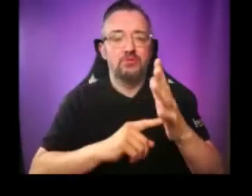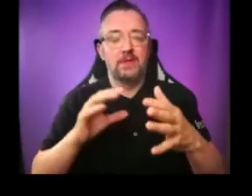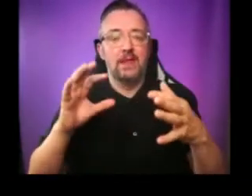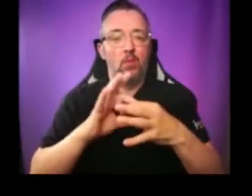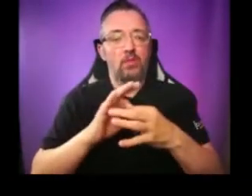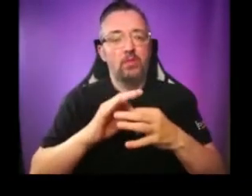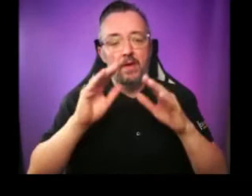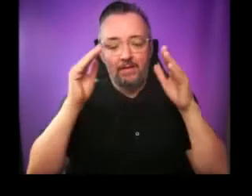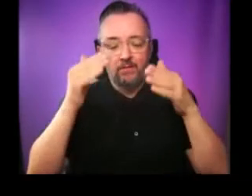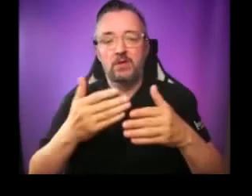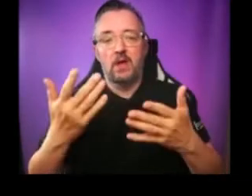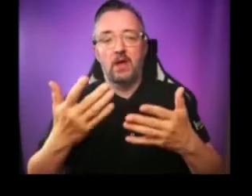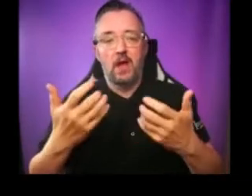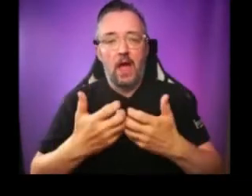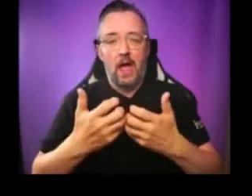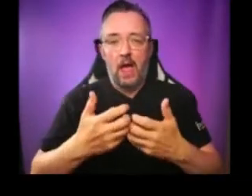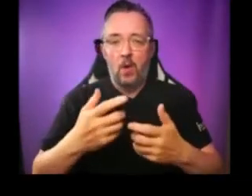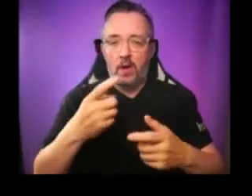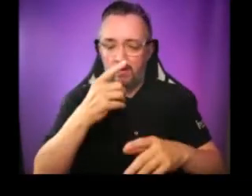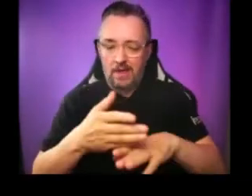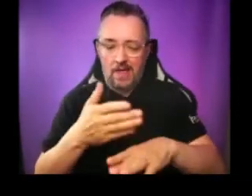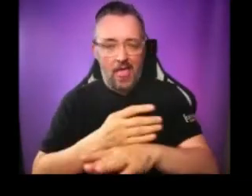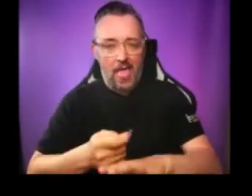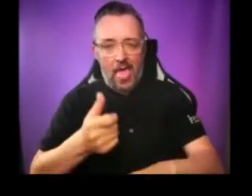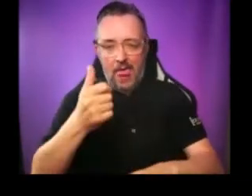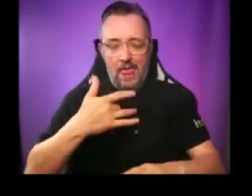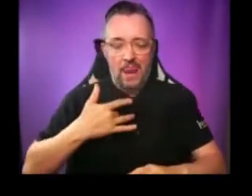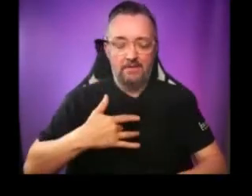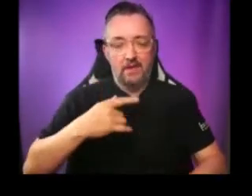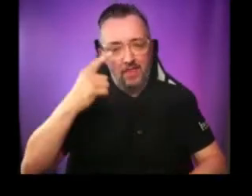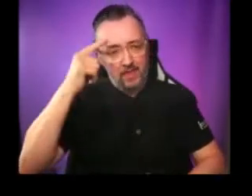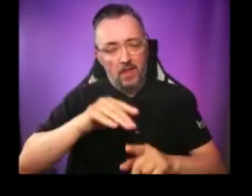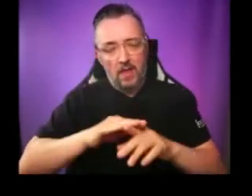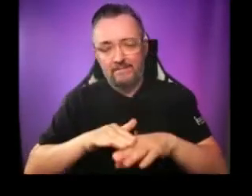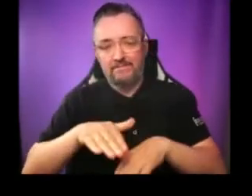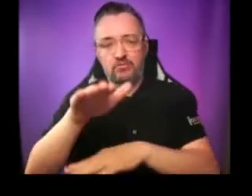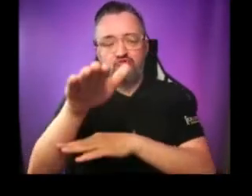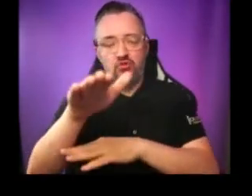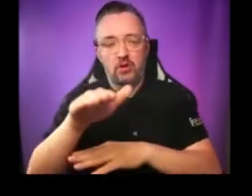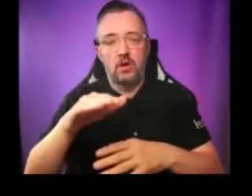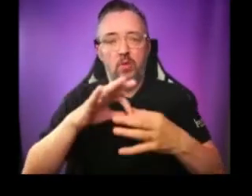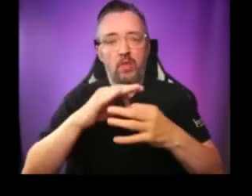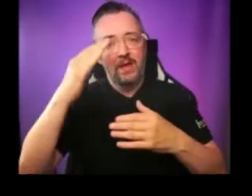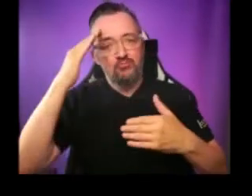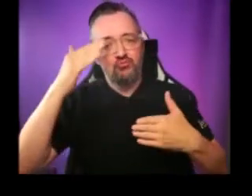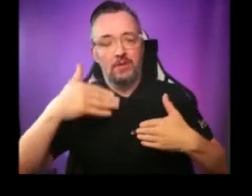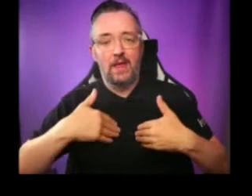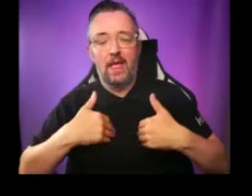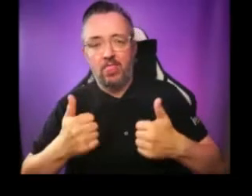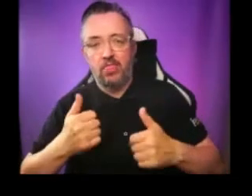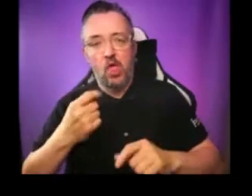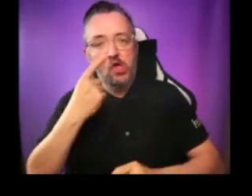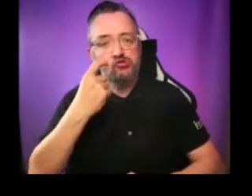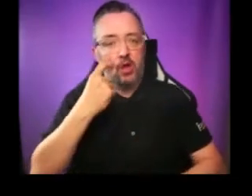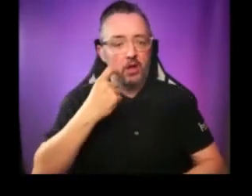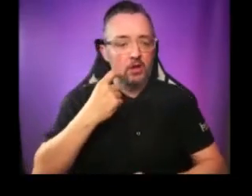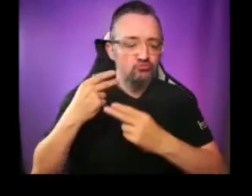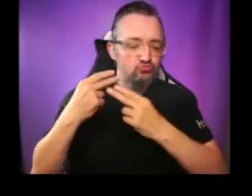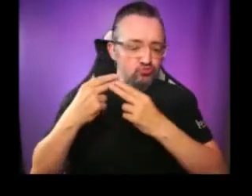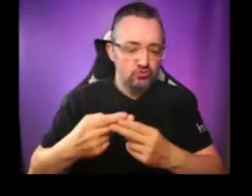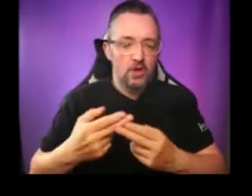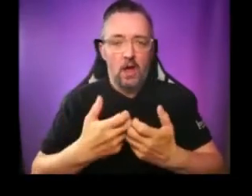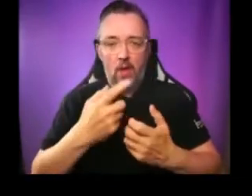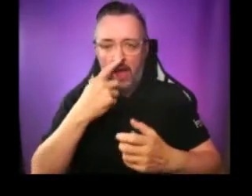focusing around sowing the seeds in early life. So thinking about to the future of our brain health, the younger generation, and ways of planting the